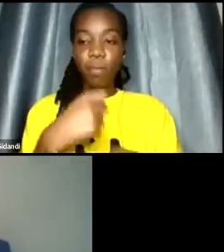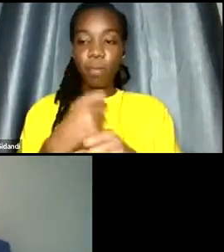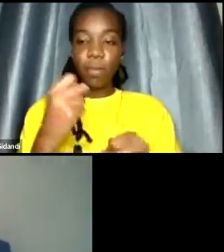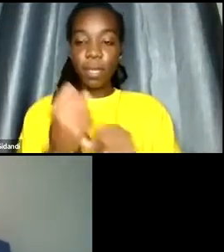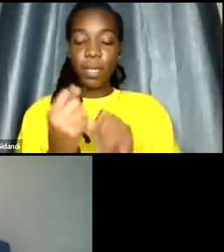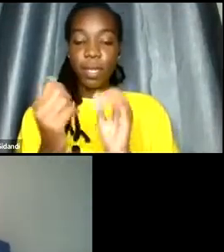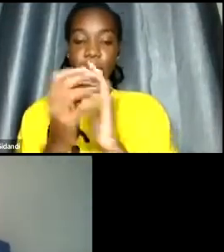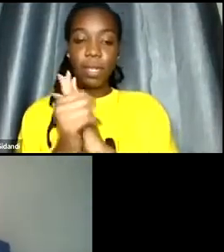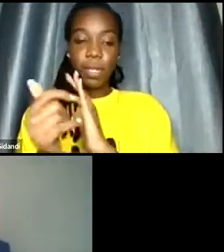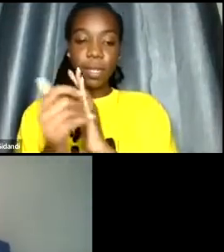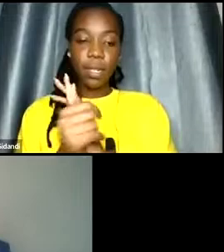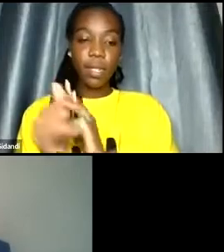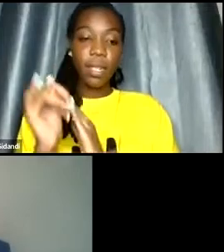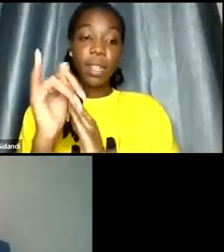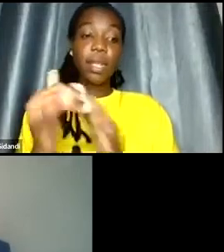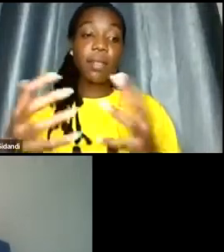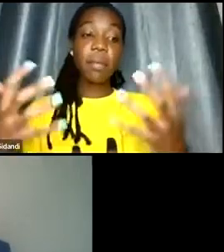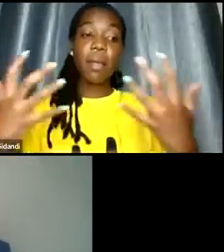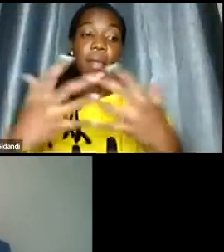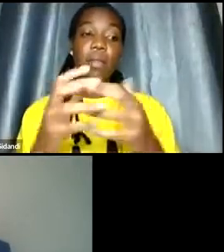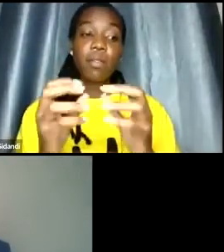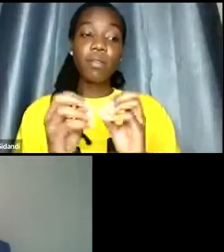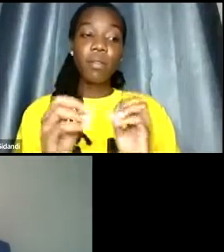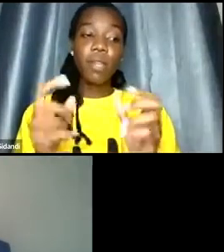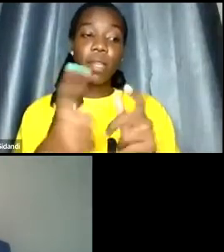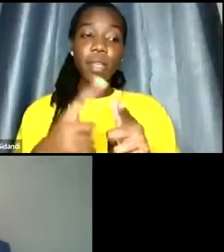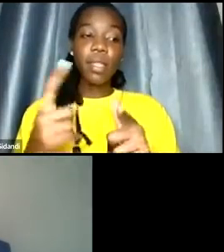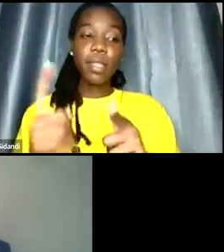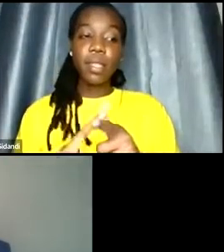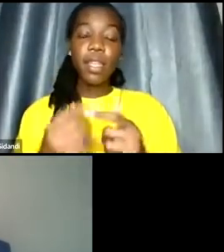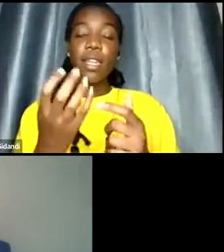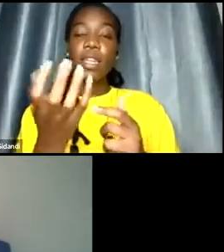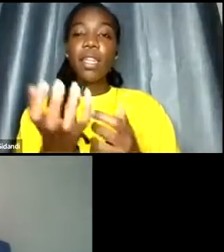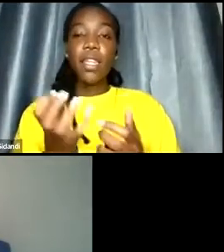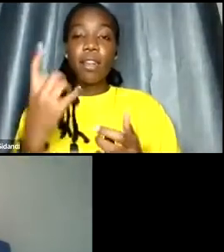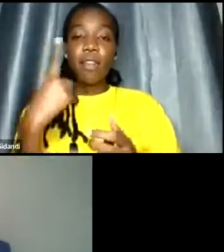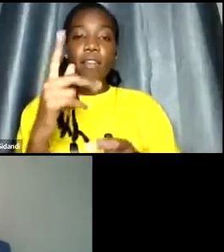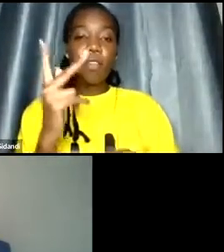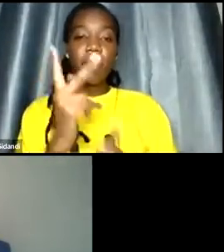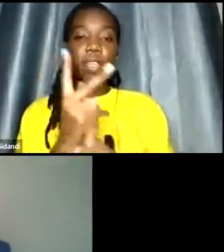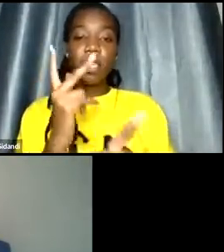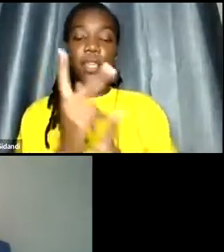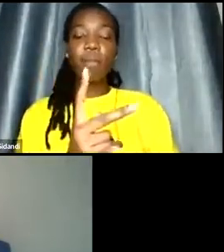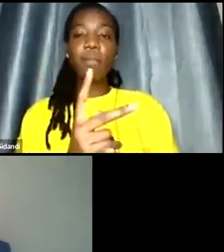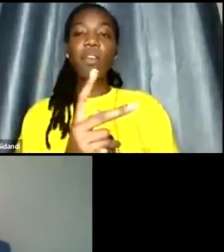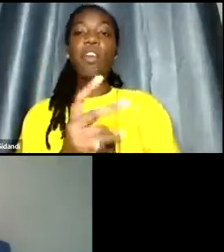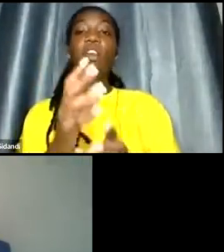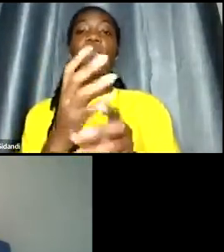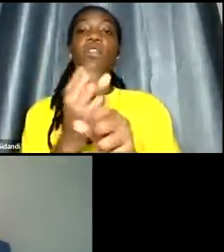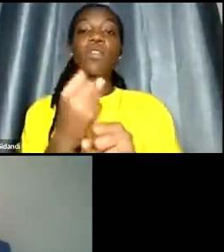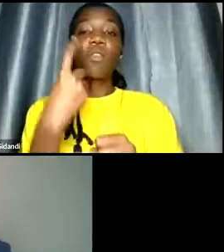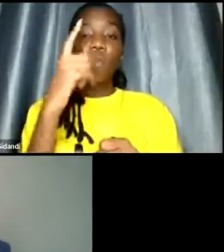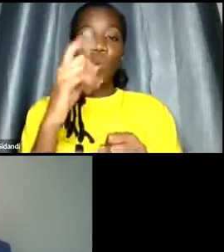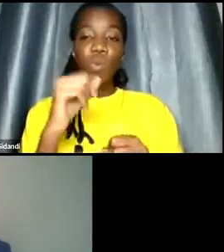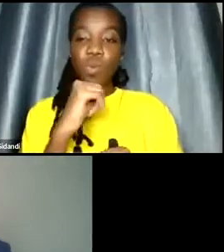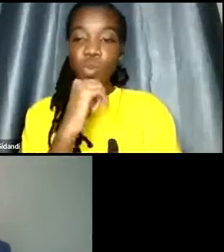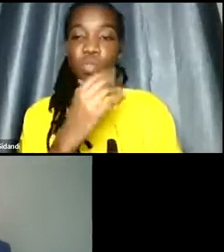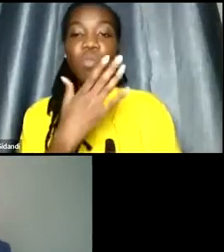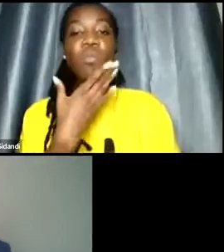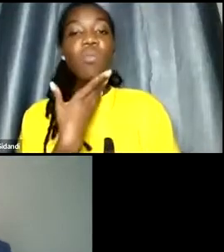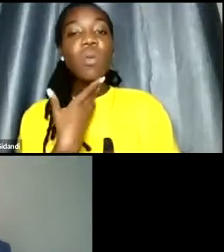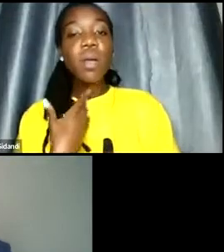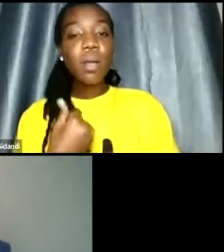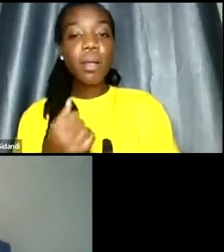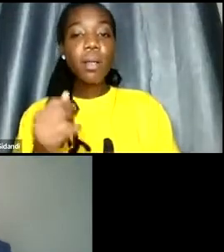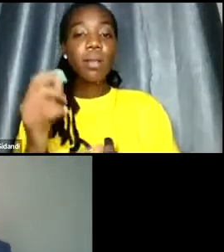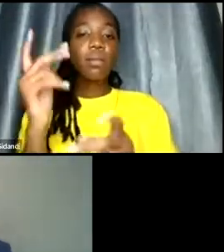it's a mismatch. And then also the need to keep that confidential for not wanting to demotivate